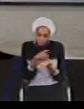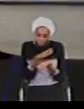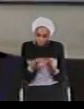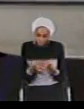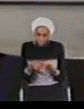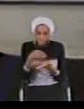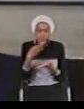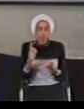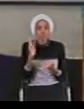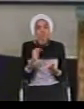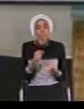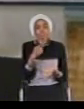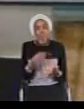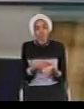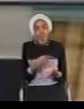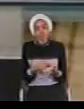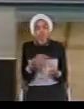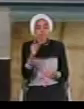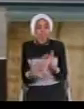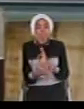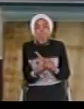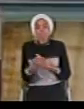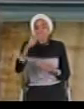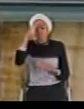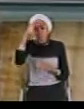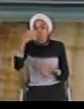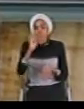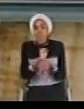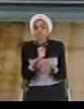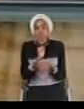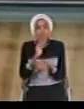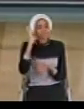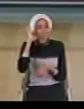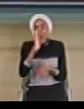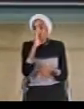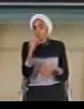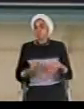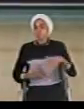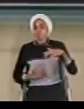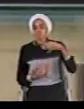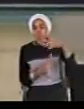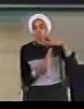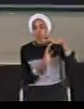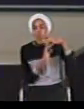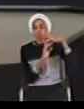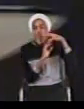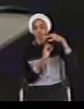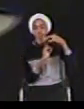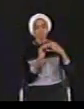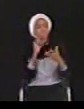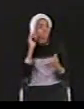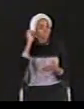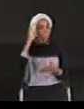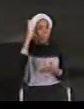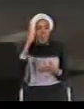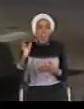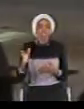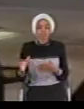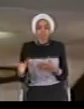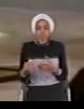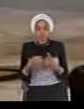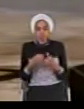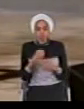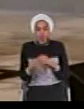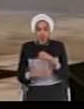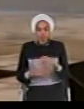of the gospel. If any man's work shall be burnt, he shall suffer loss, but